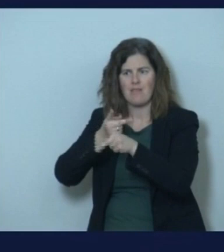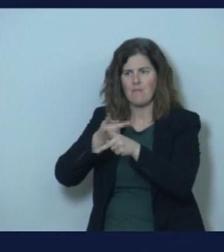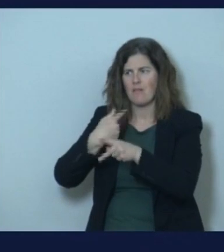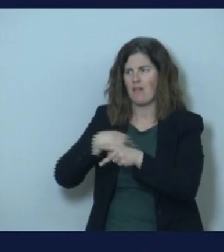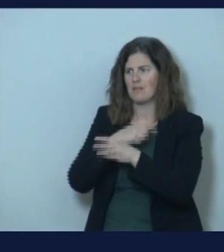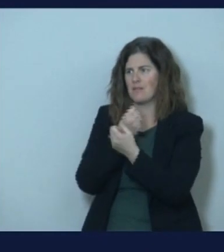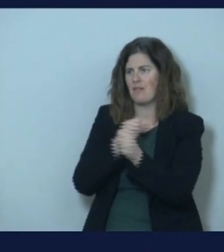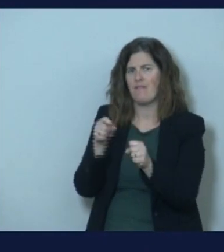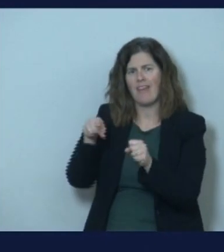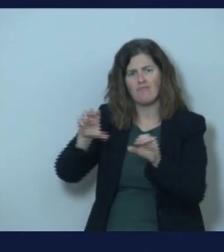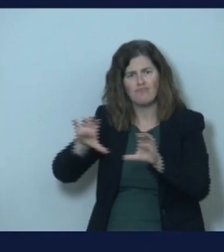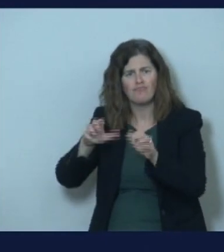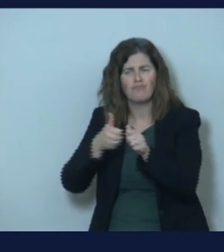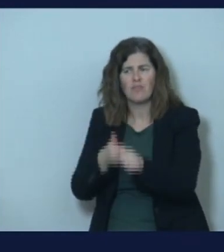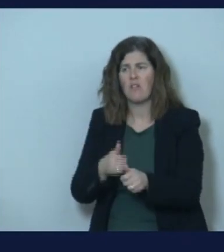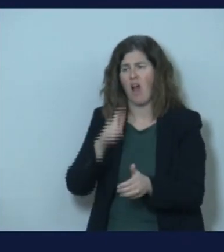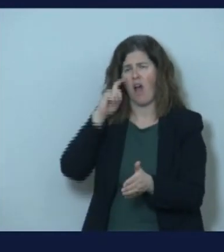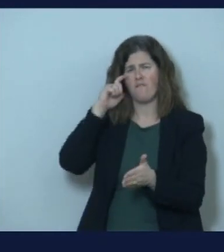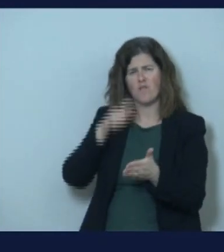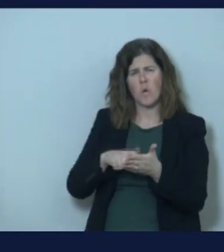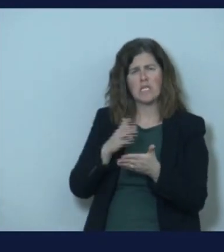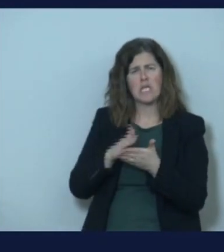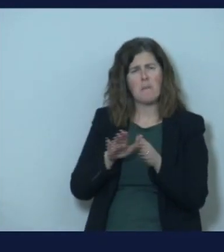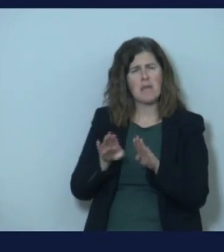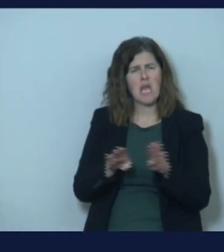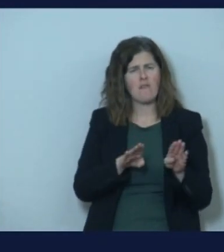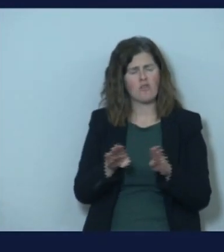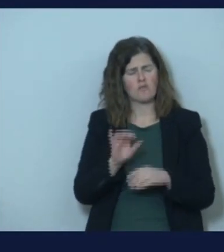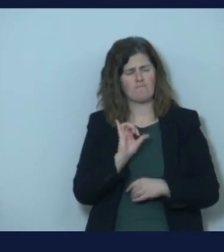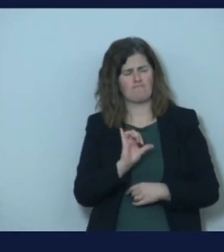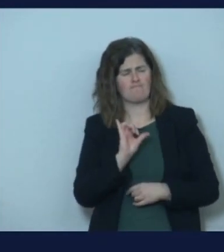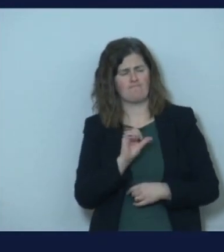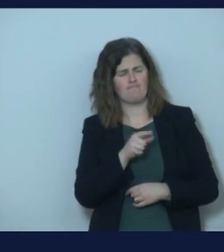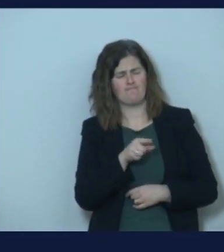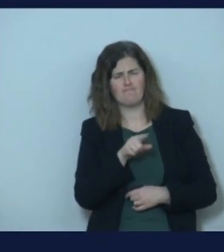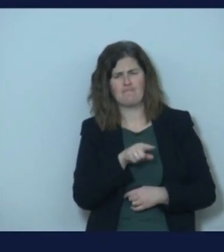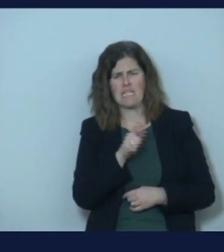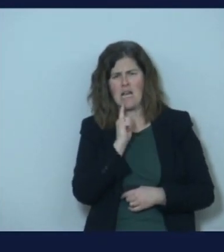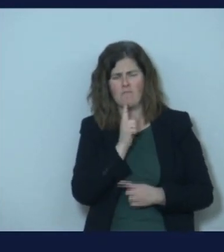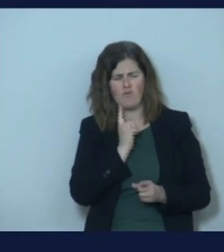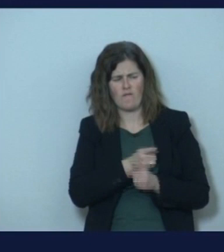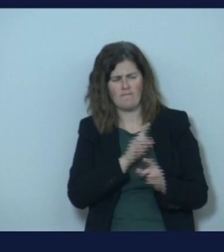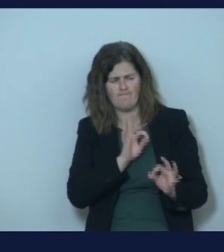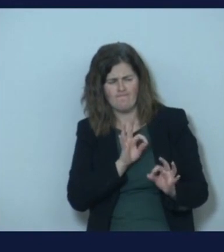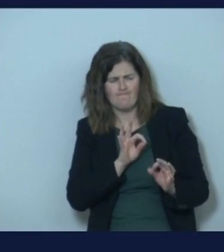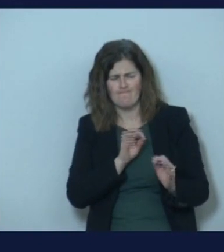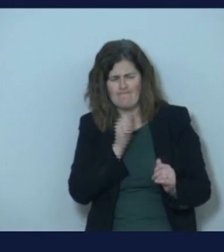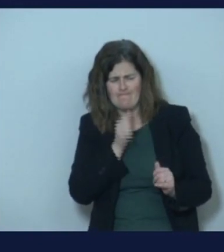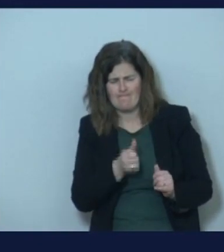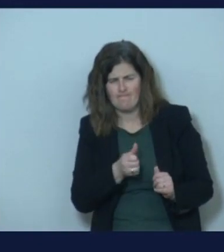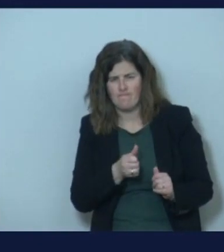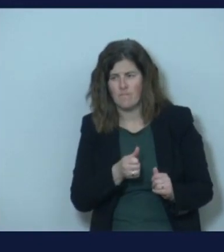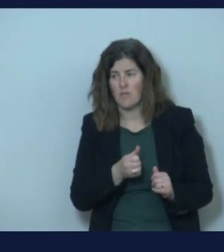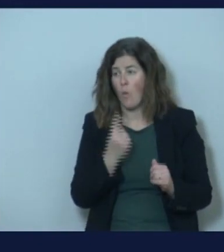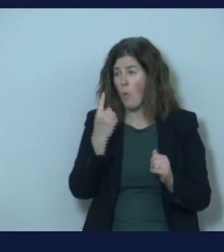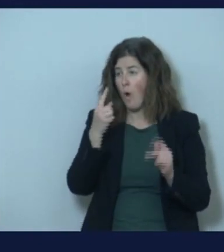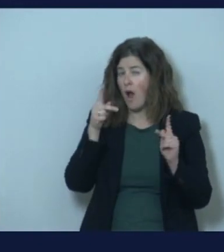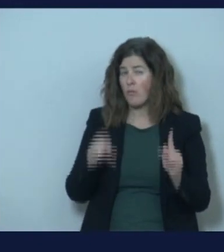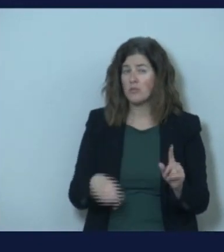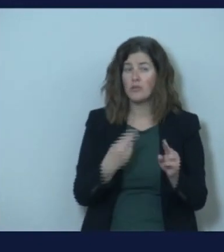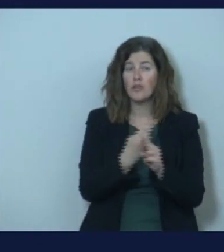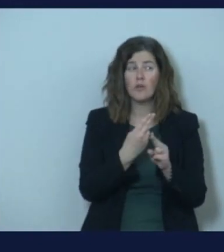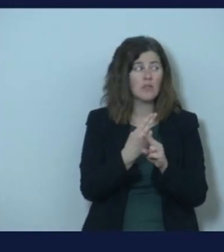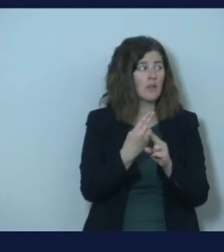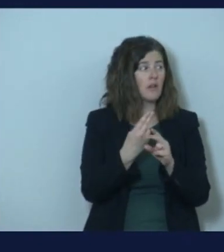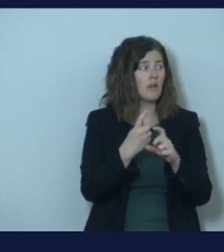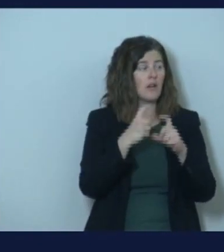they can. And I notice behaviors that just aren't quite there. A couple, one person wearing a face